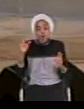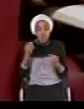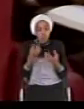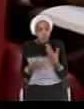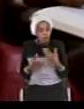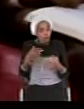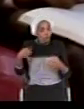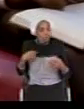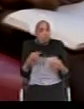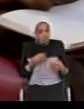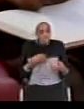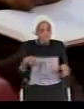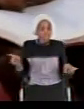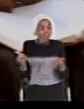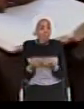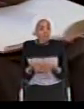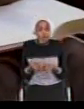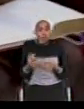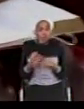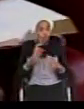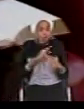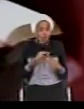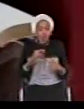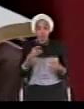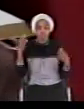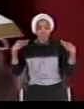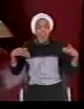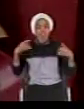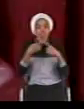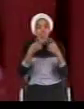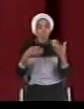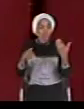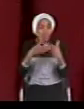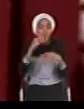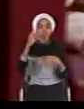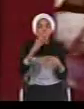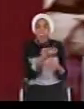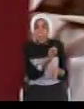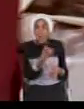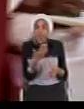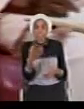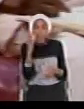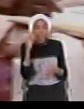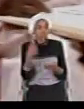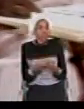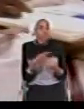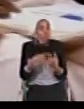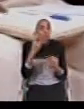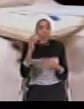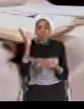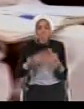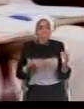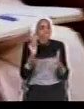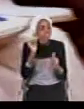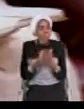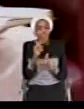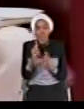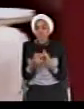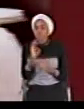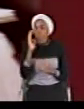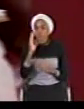from heaven, preach any other gospel unto you than that which we have preached unto you?